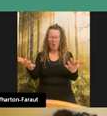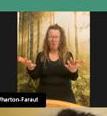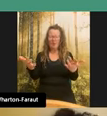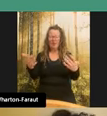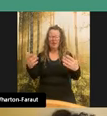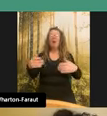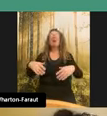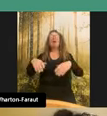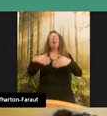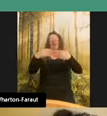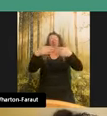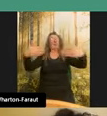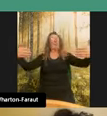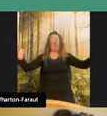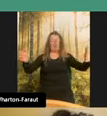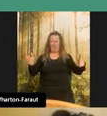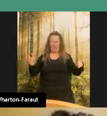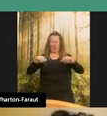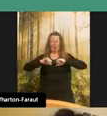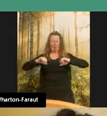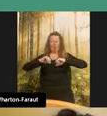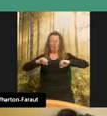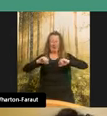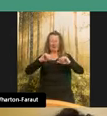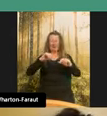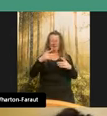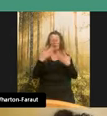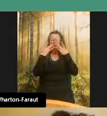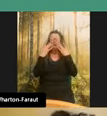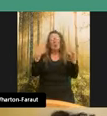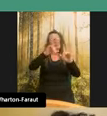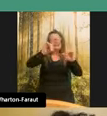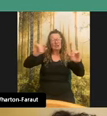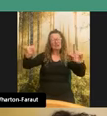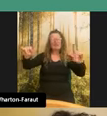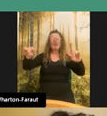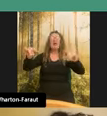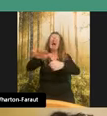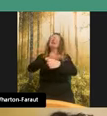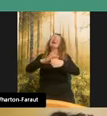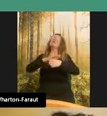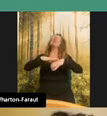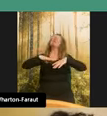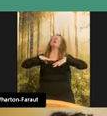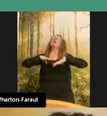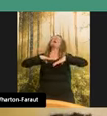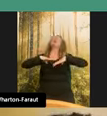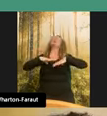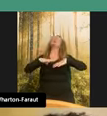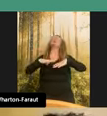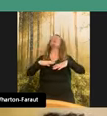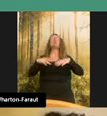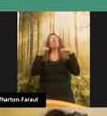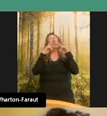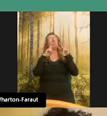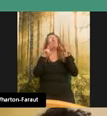space in the digital area to just rest and recuperate. We can look out. This